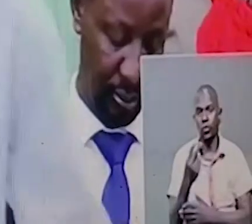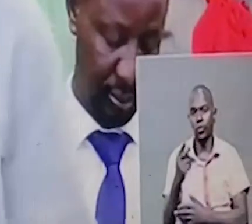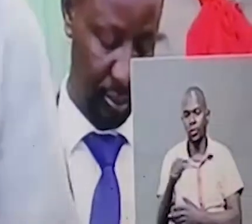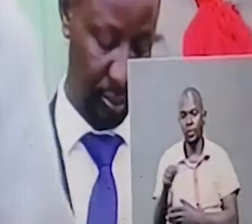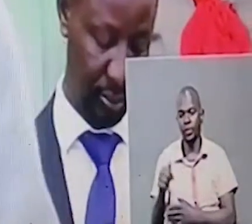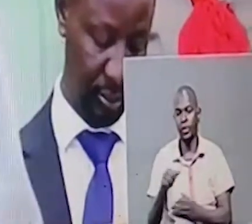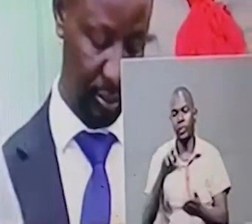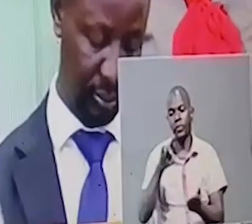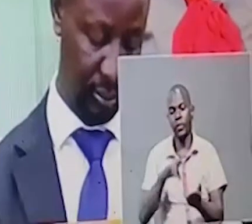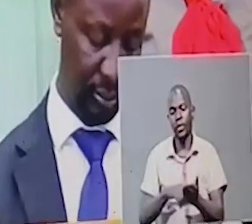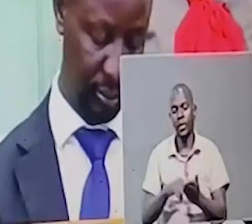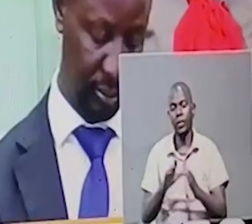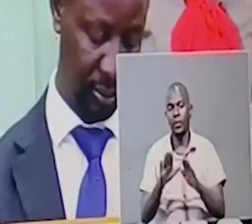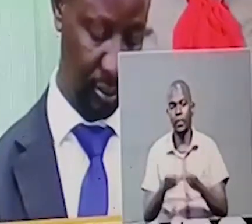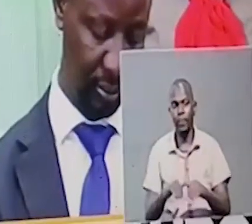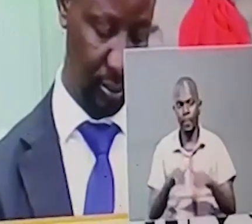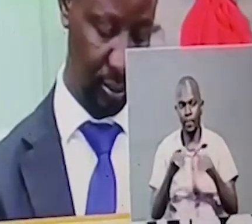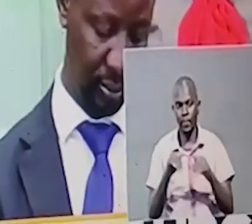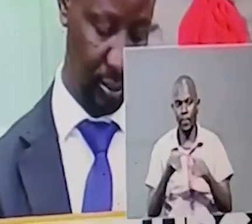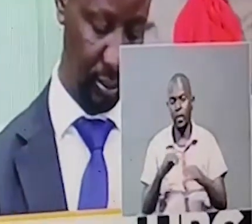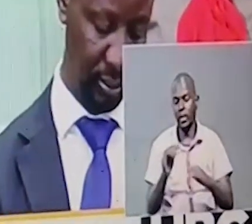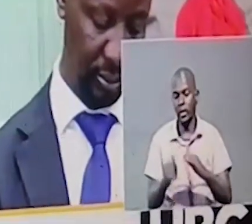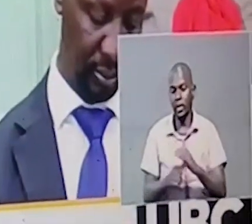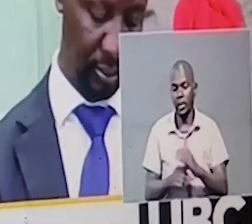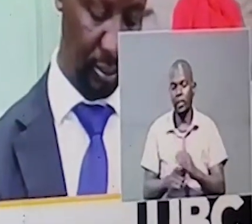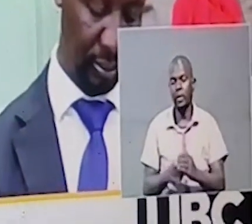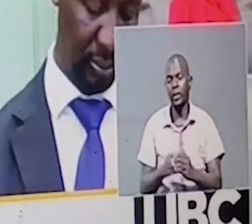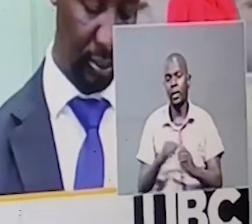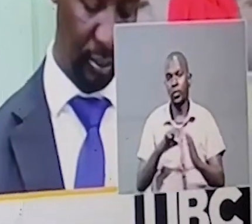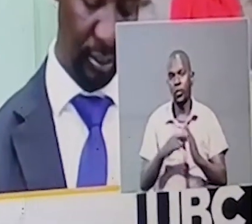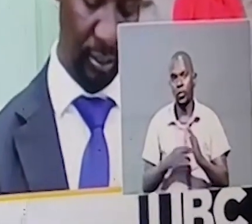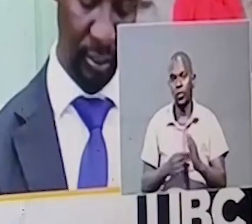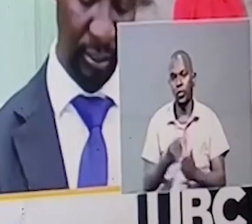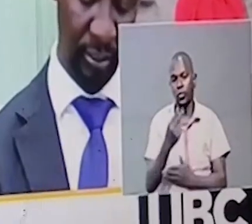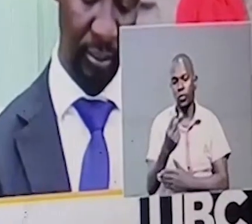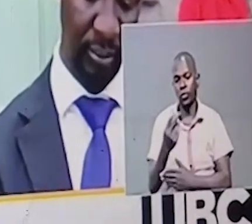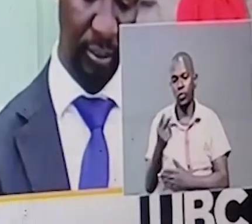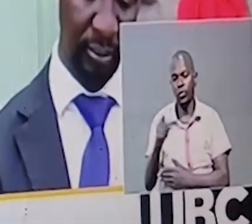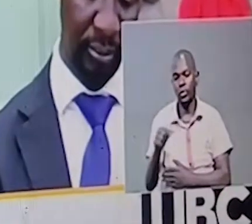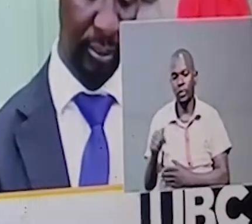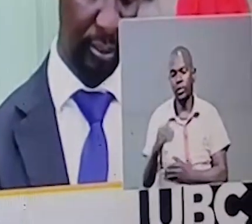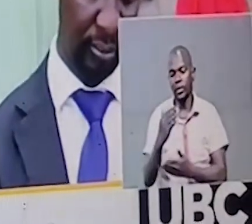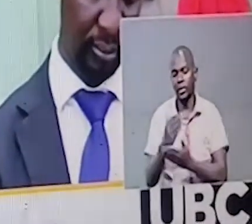of Parliament, and under Rule 227, Sub-Rule